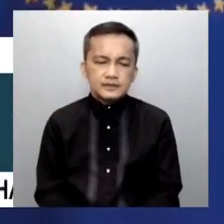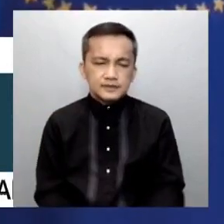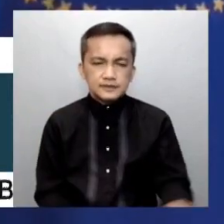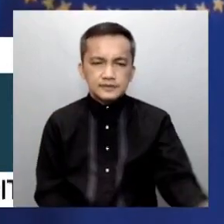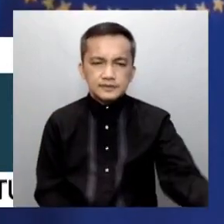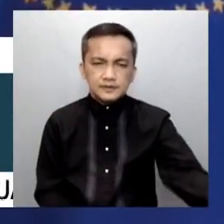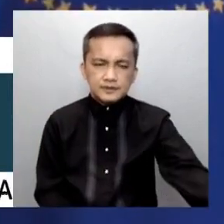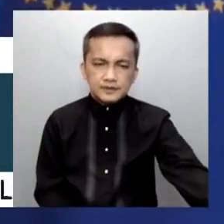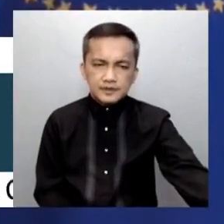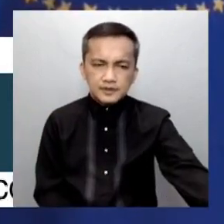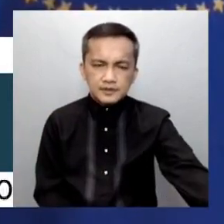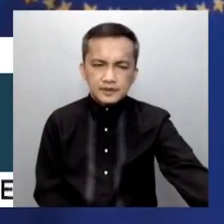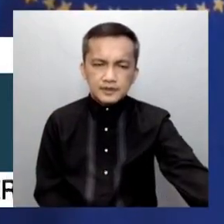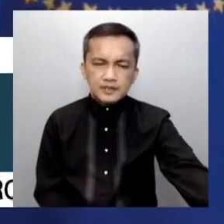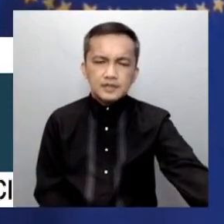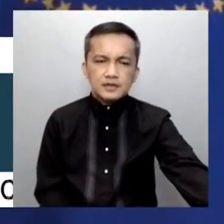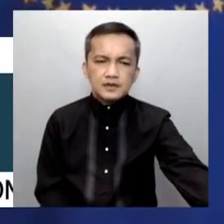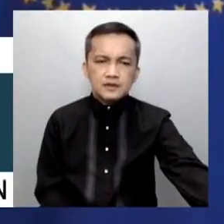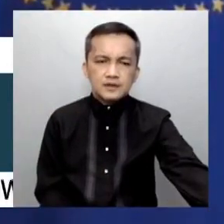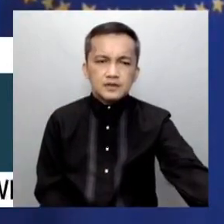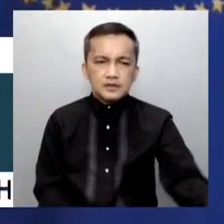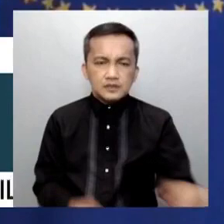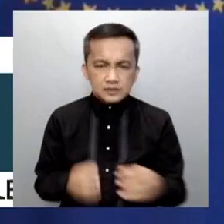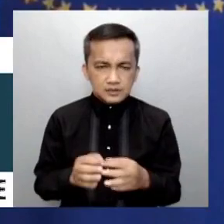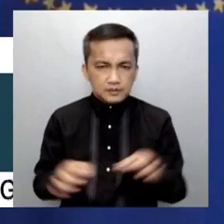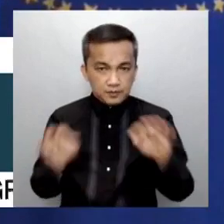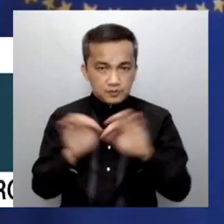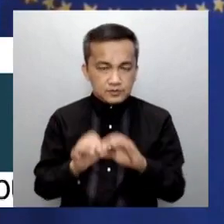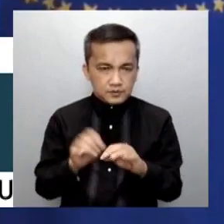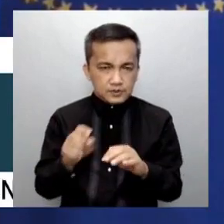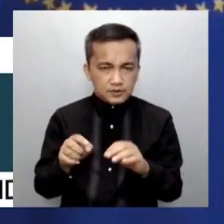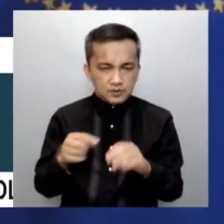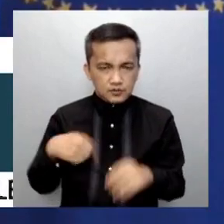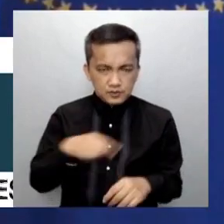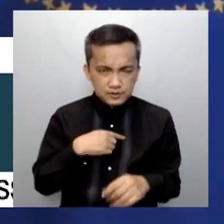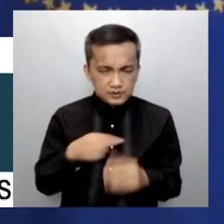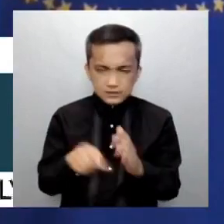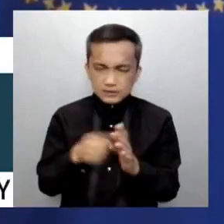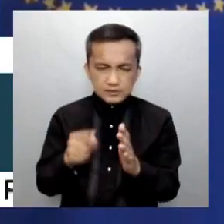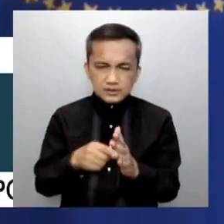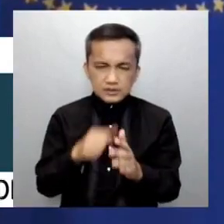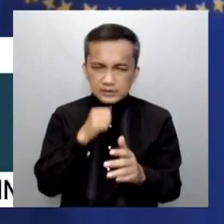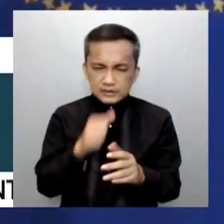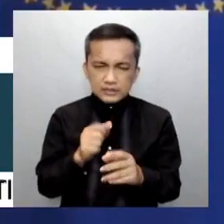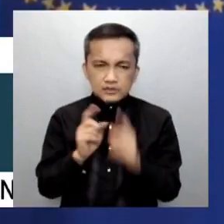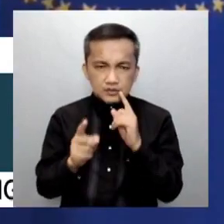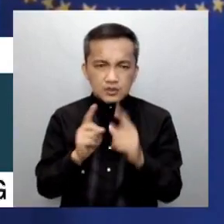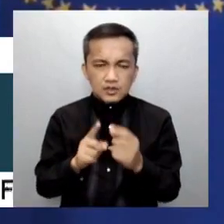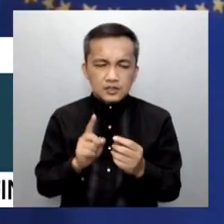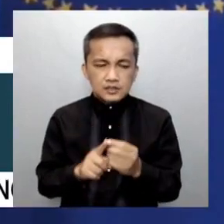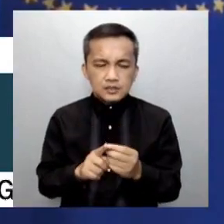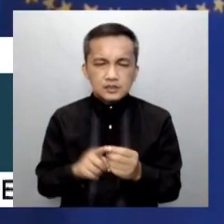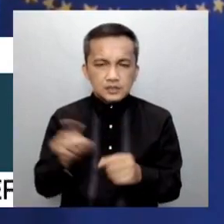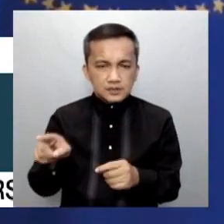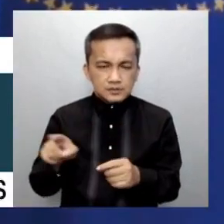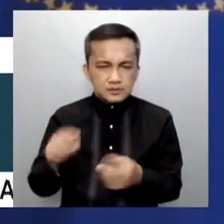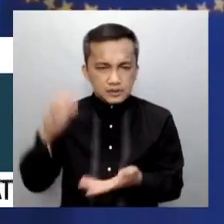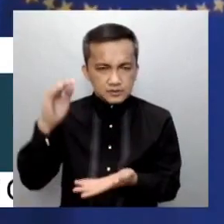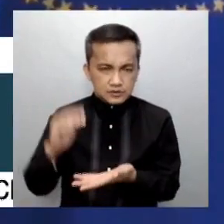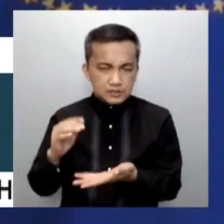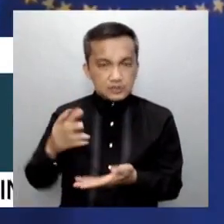part of this that is extremely important that we sometimes do not talk about, and that is the lessening of